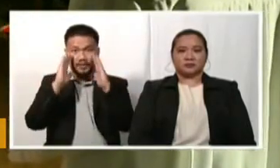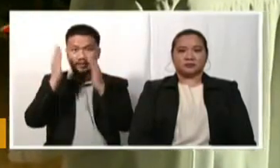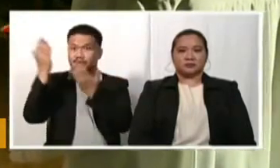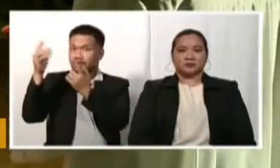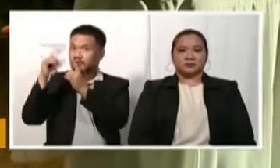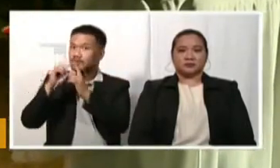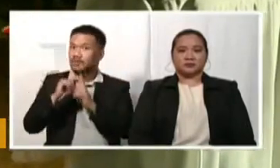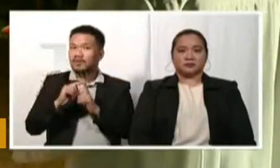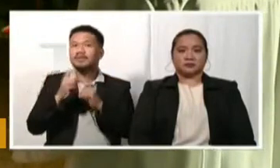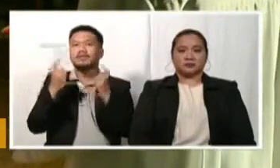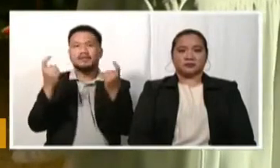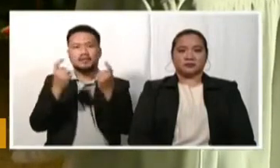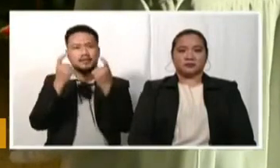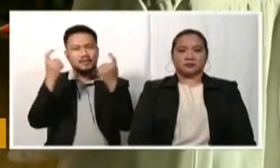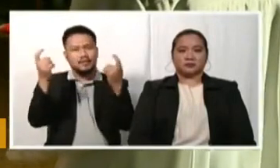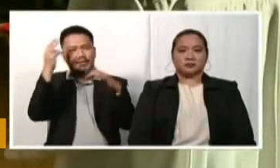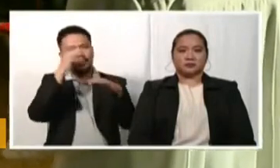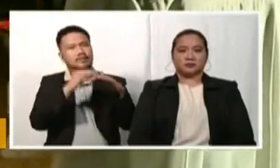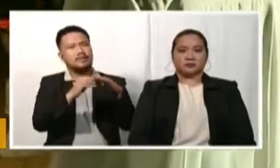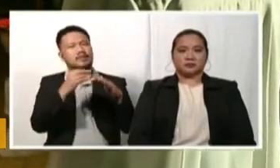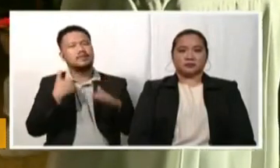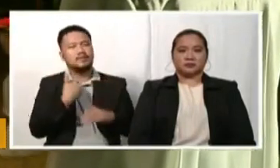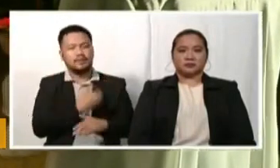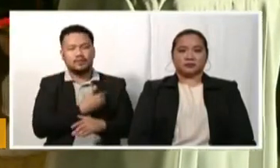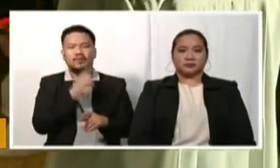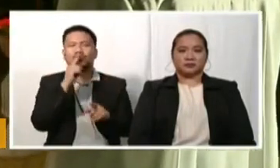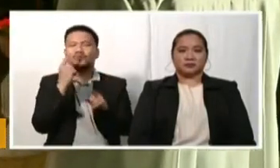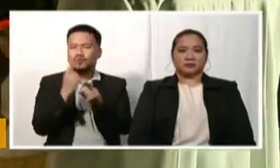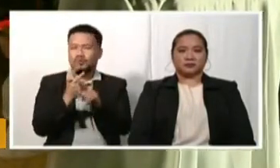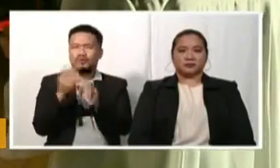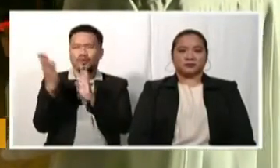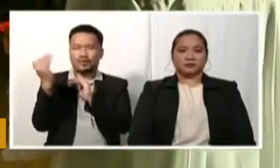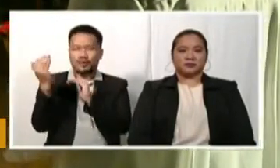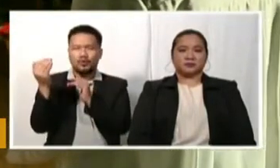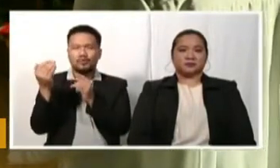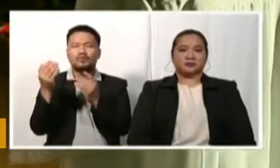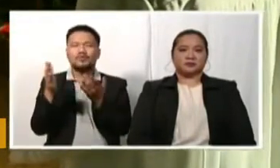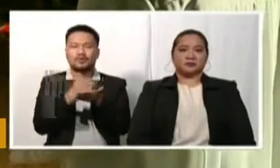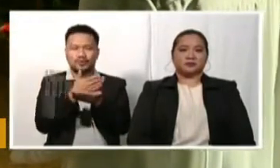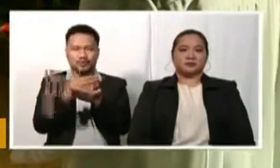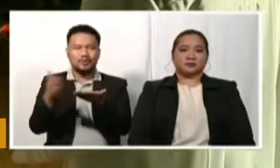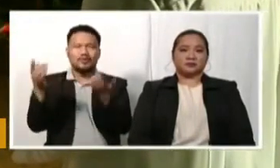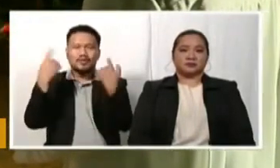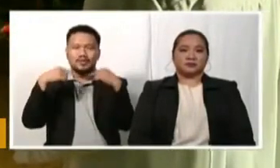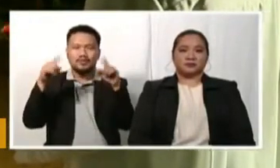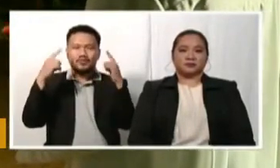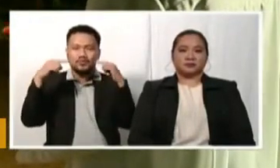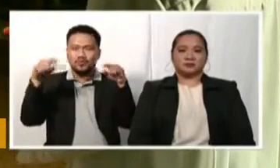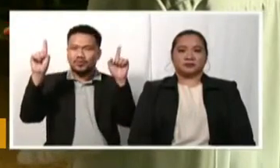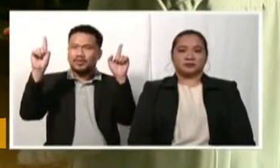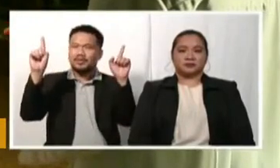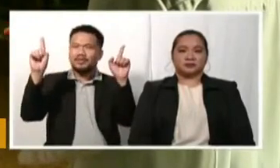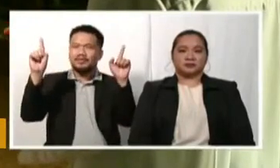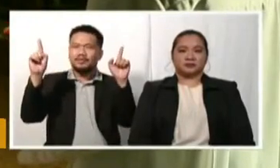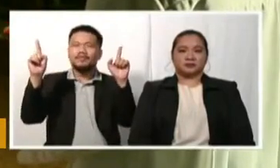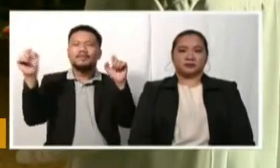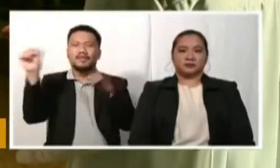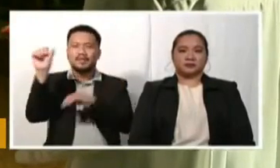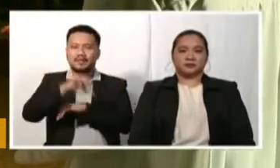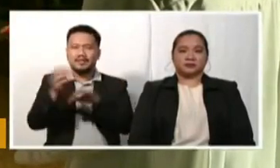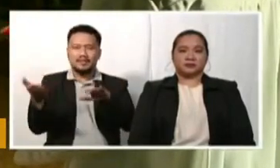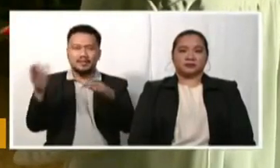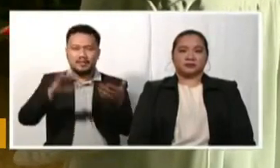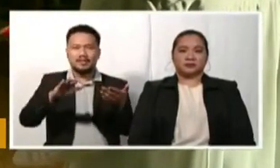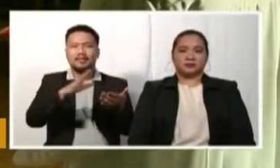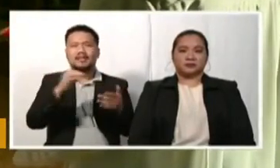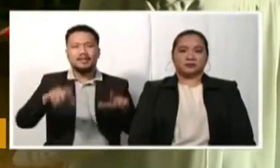then we shall have the sure hope of sharing His triumph over death and living with Him in God.